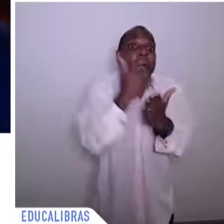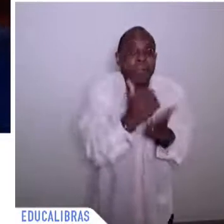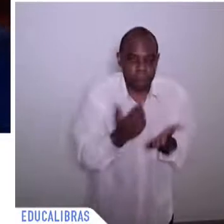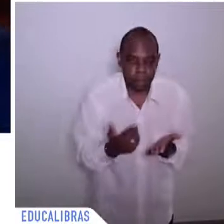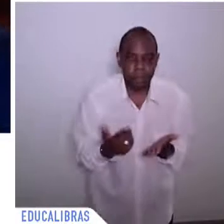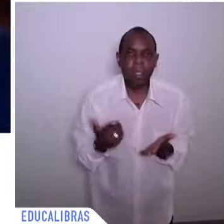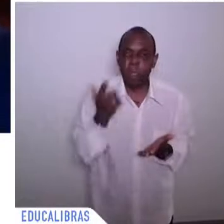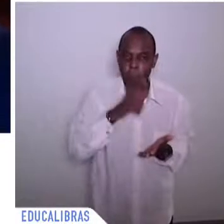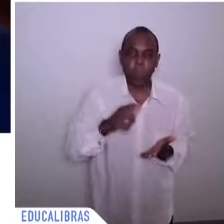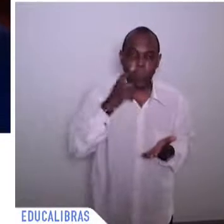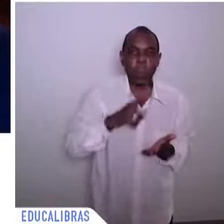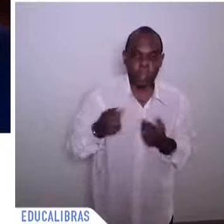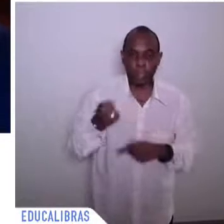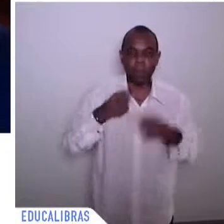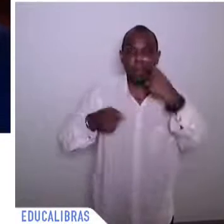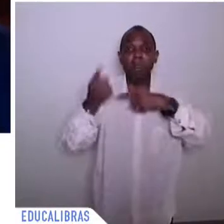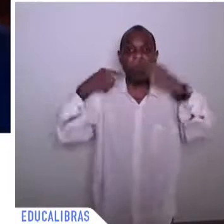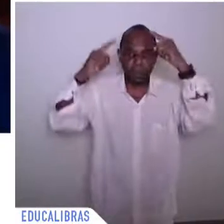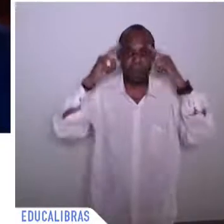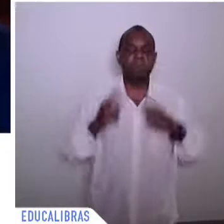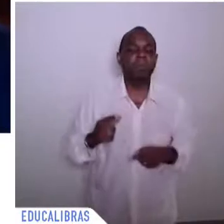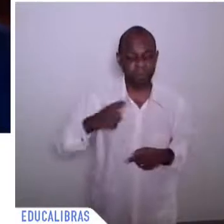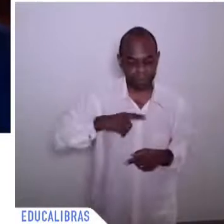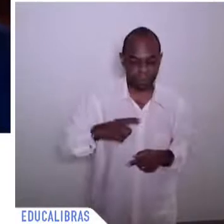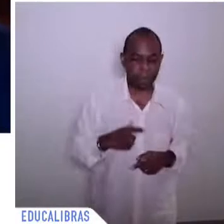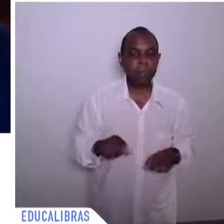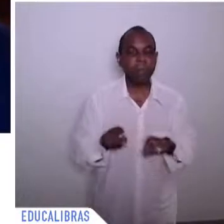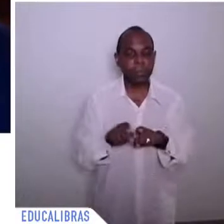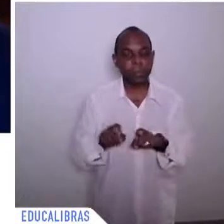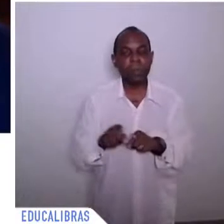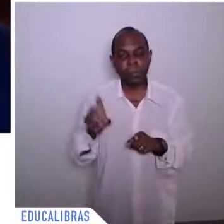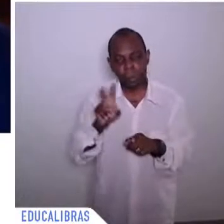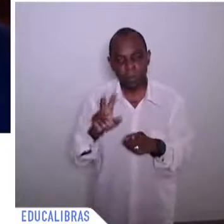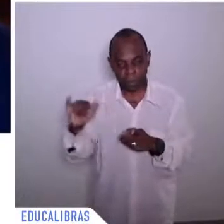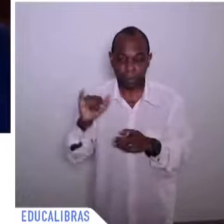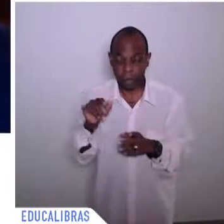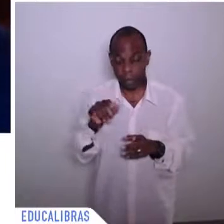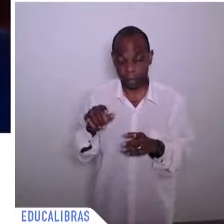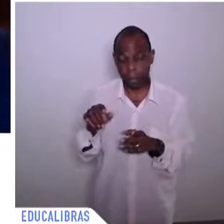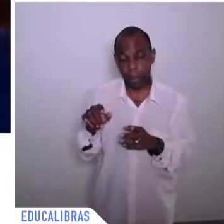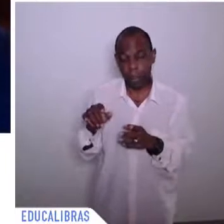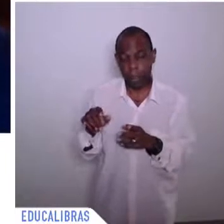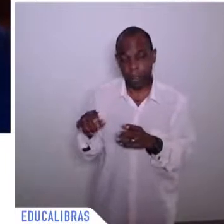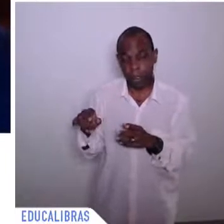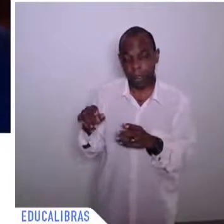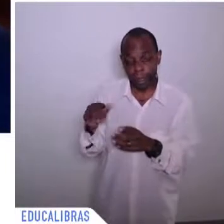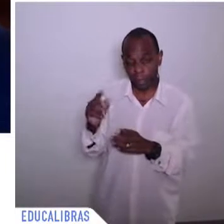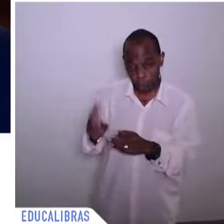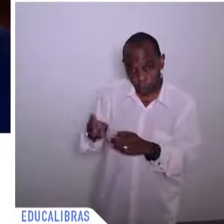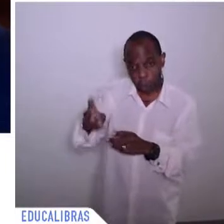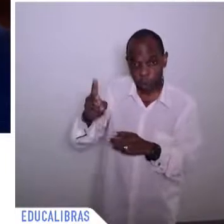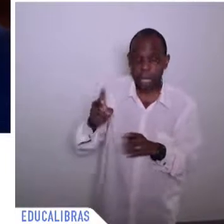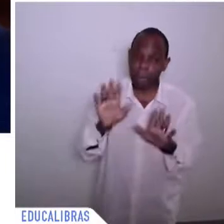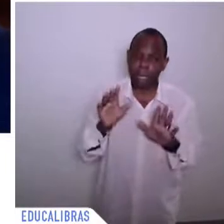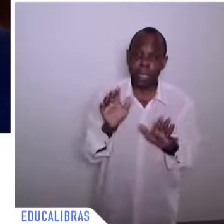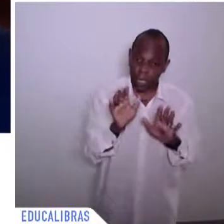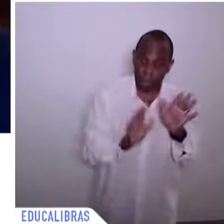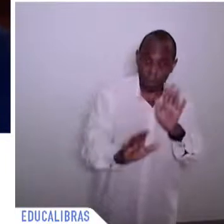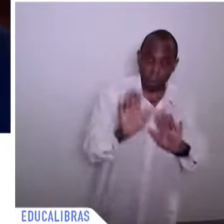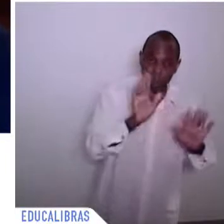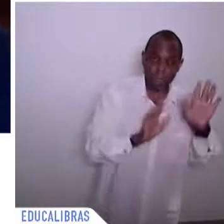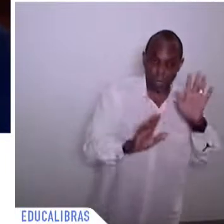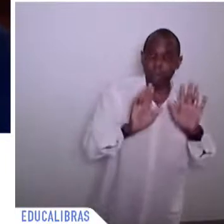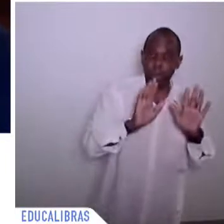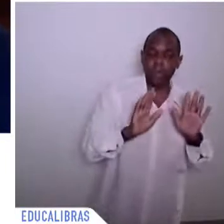reality. So I think many innovations will come up regarding how to use that, and we have to be